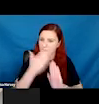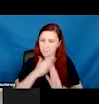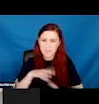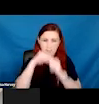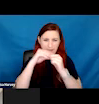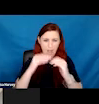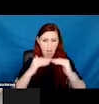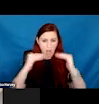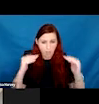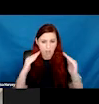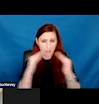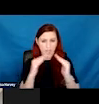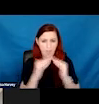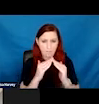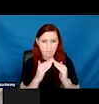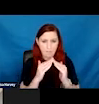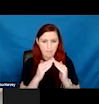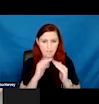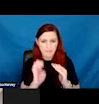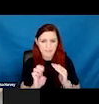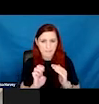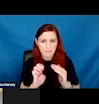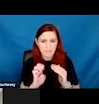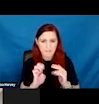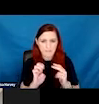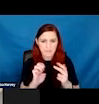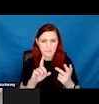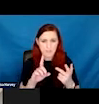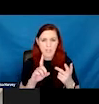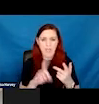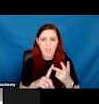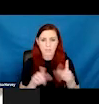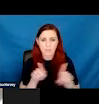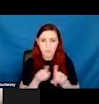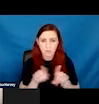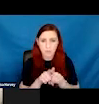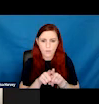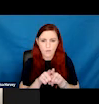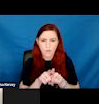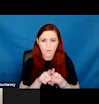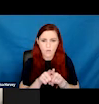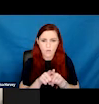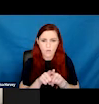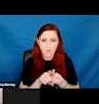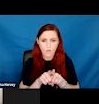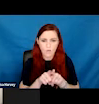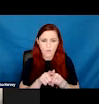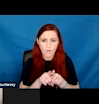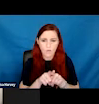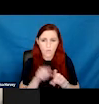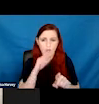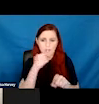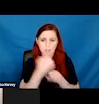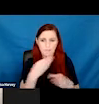where you have buildings that are very similar, they're done possibly to let, and therefore they are flexible. But because they're